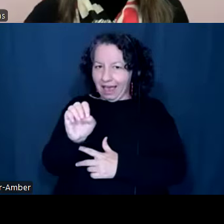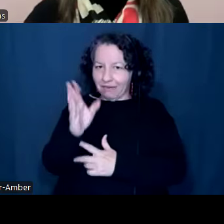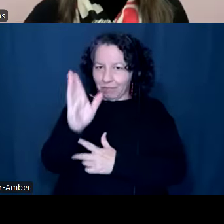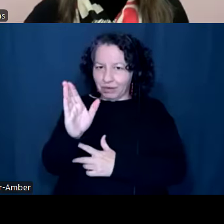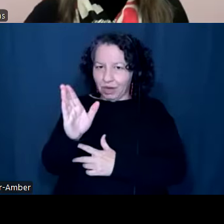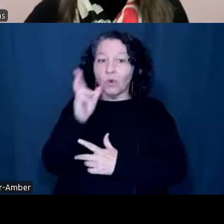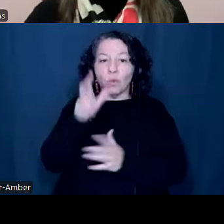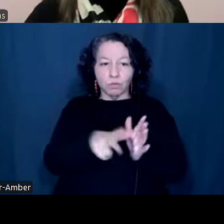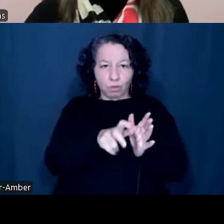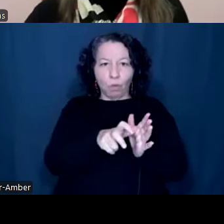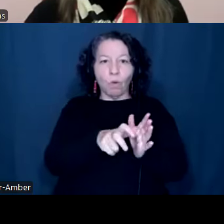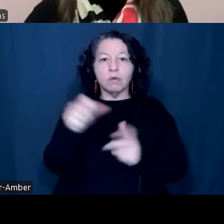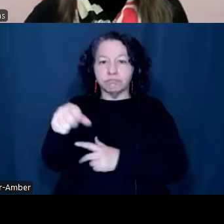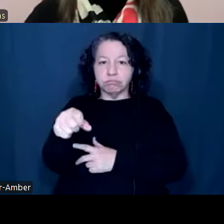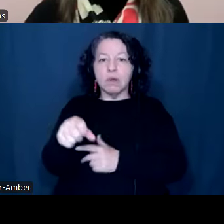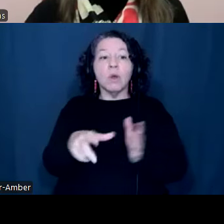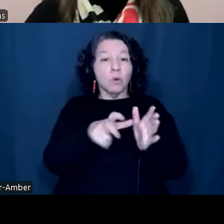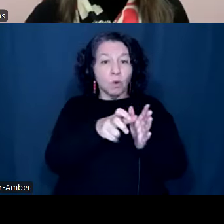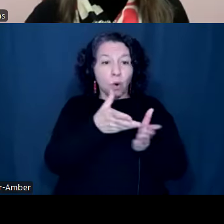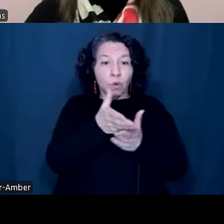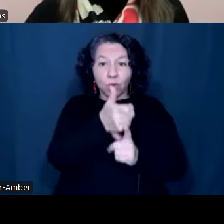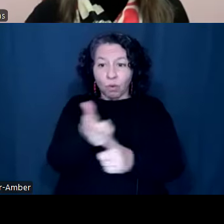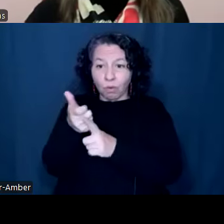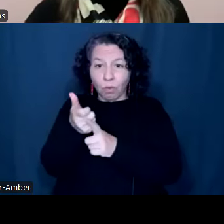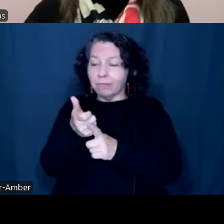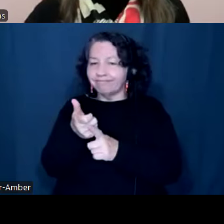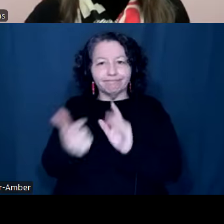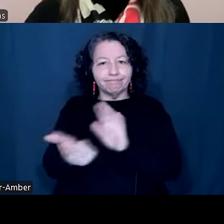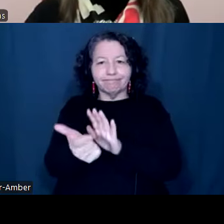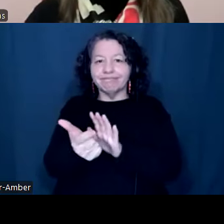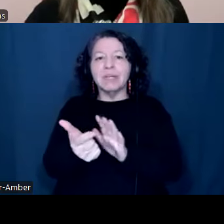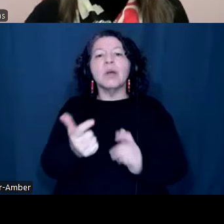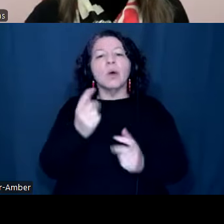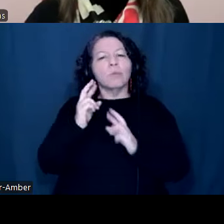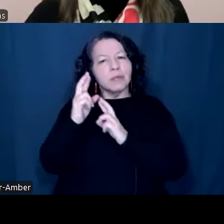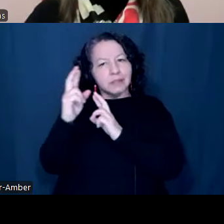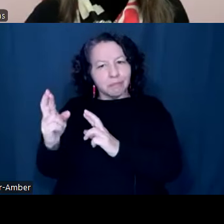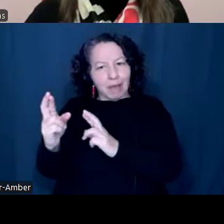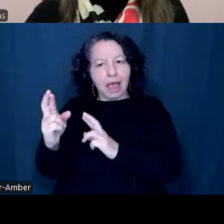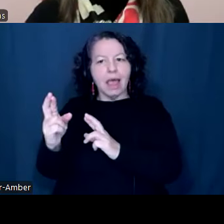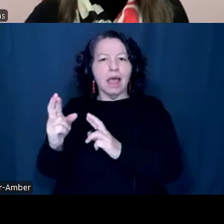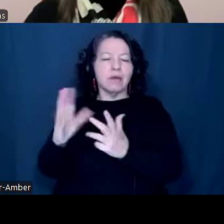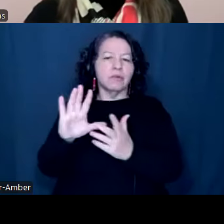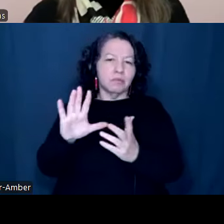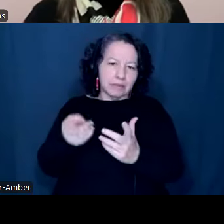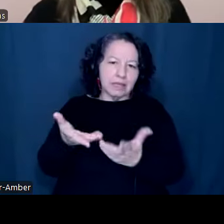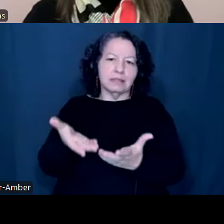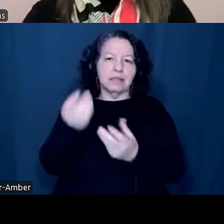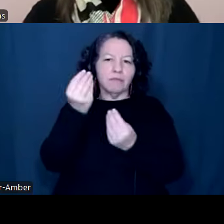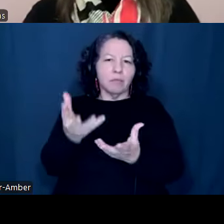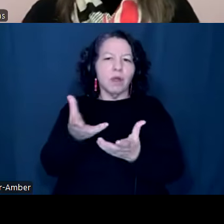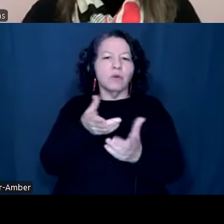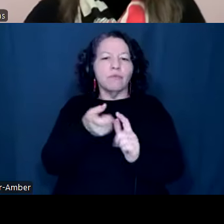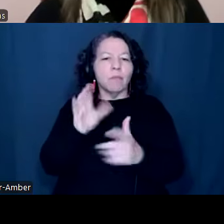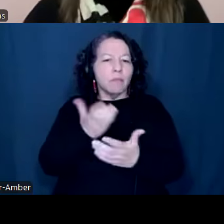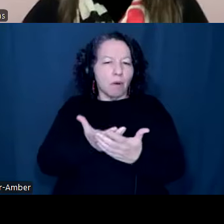recorded, and recording by attendees is prohibited. We respect the intellectual property of all of our presenters, and we request that all of